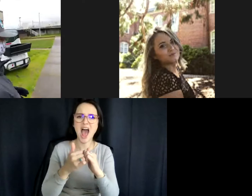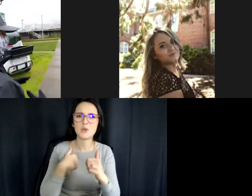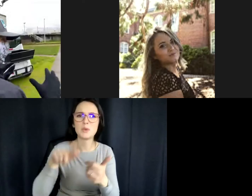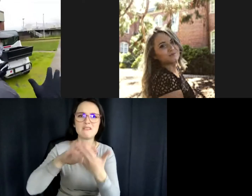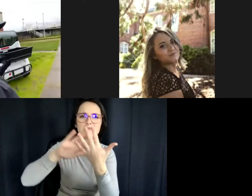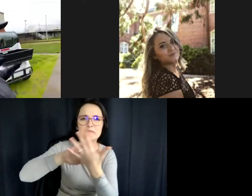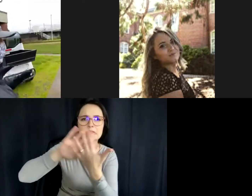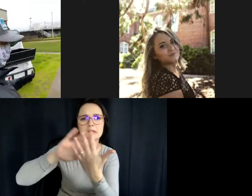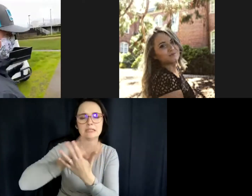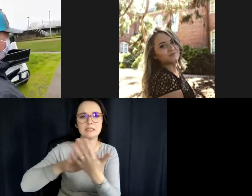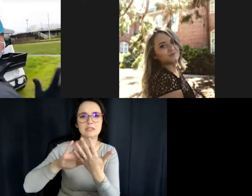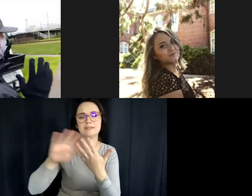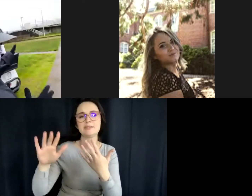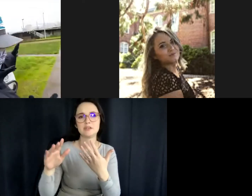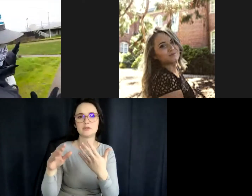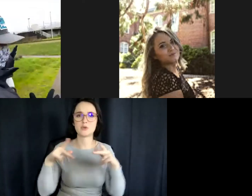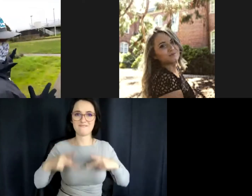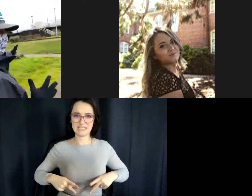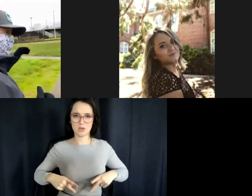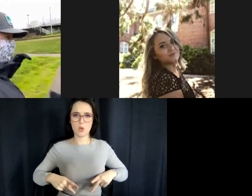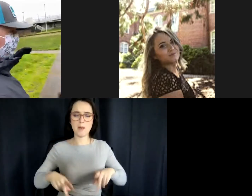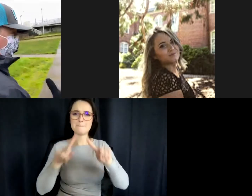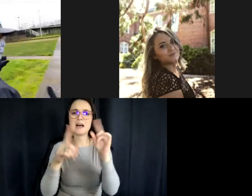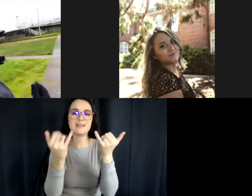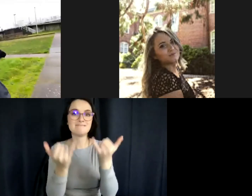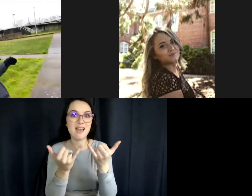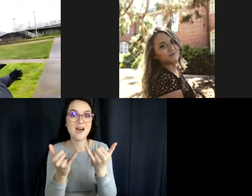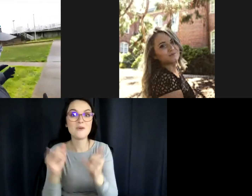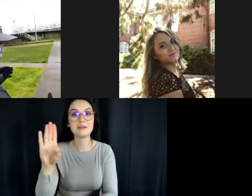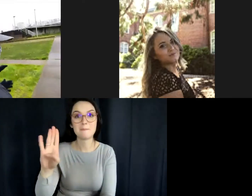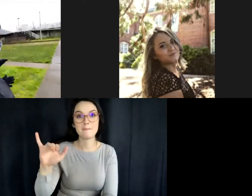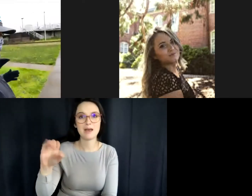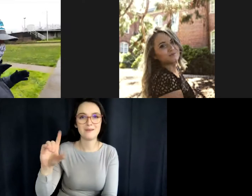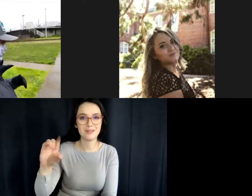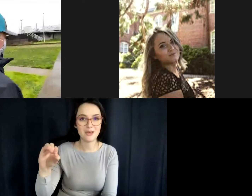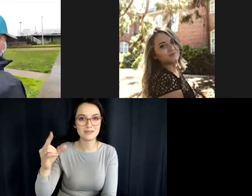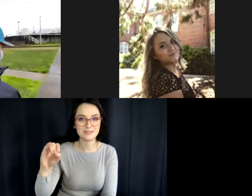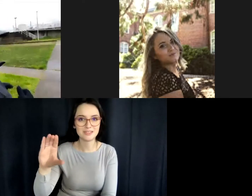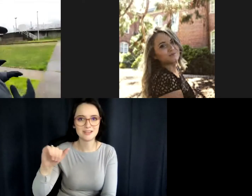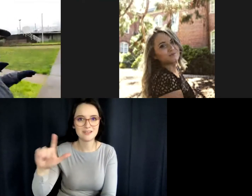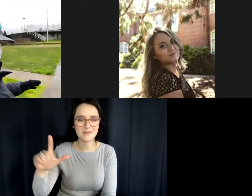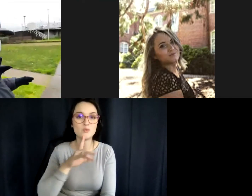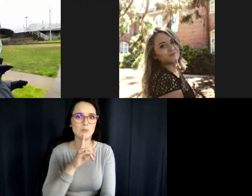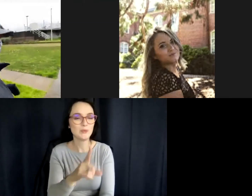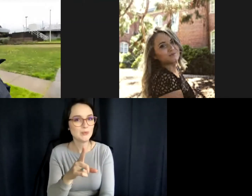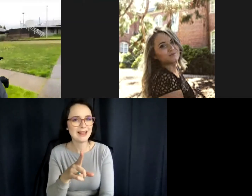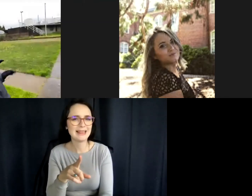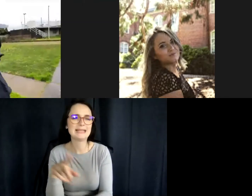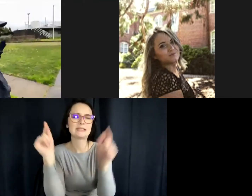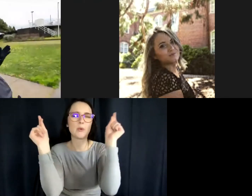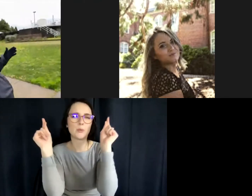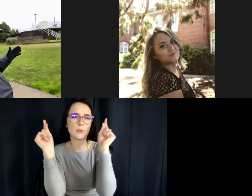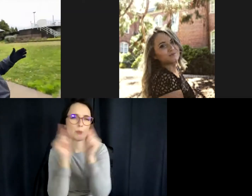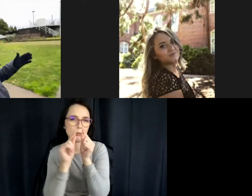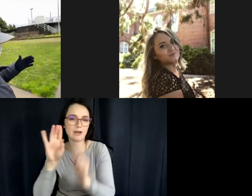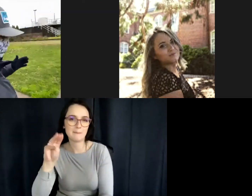And, Is this the heartbeat? problems. Yeah, that's the heartbeat of the plant right there. Actually, that's some air pressure, air Okay.